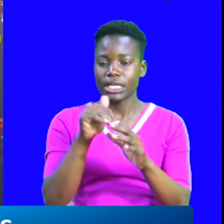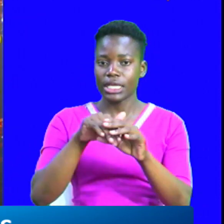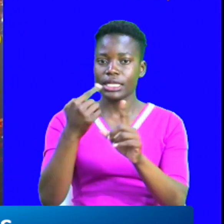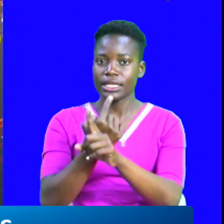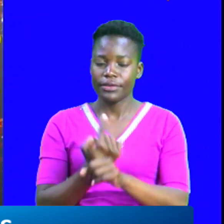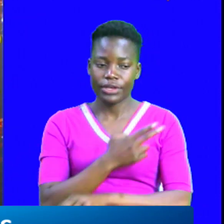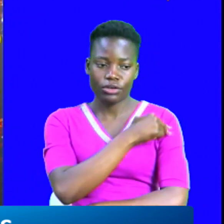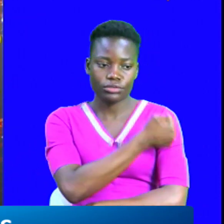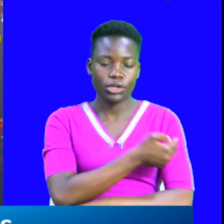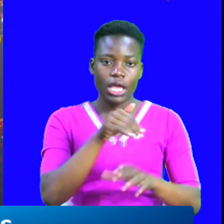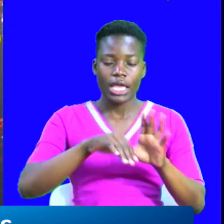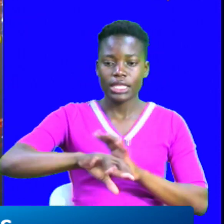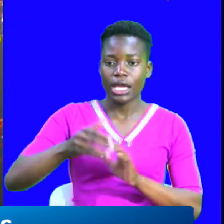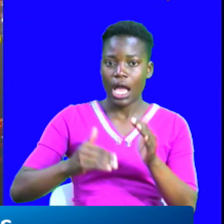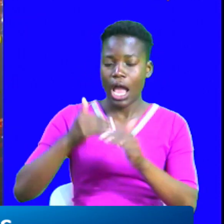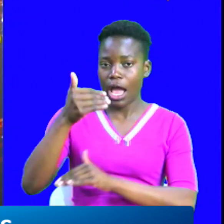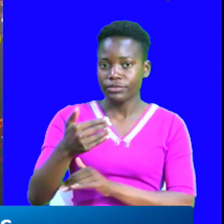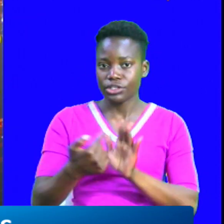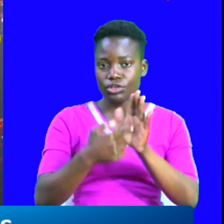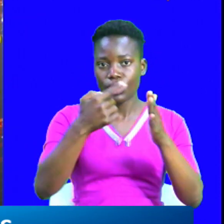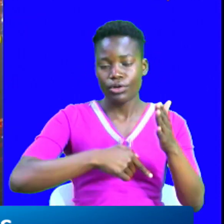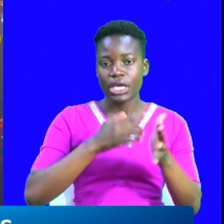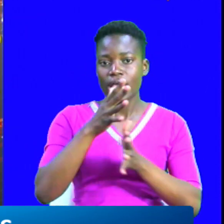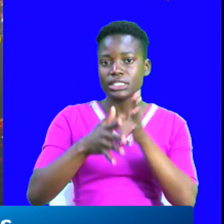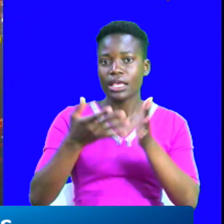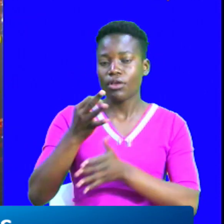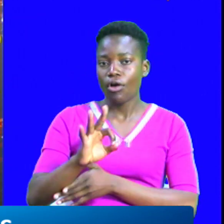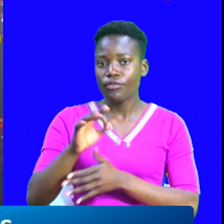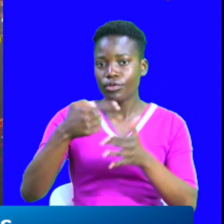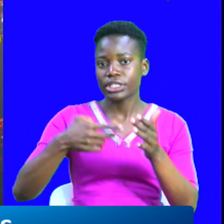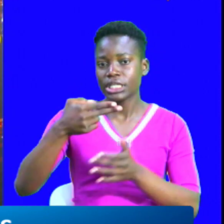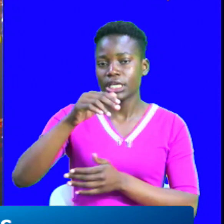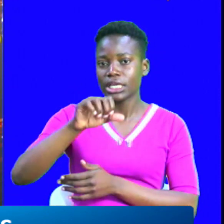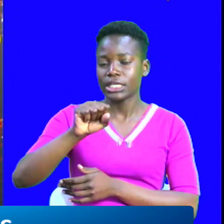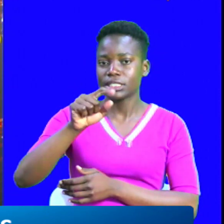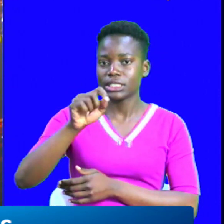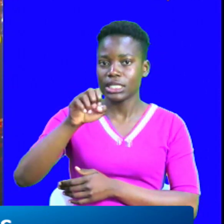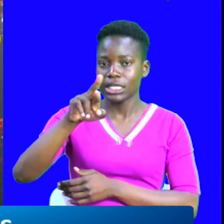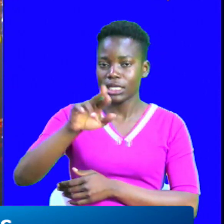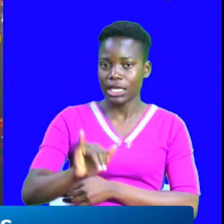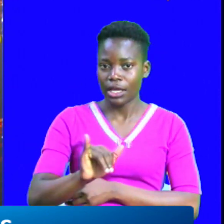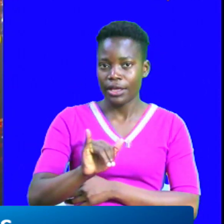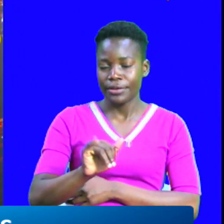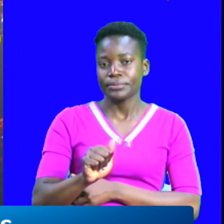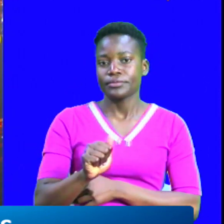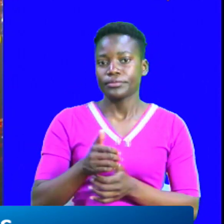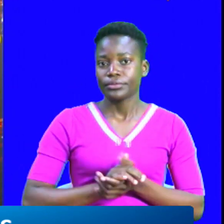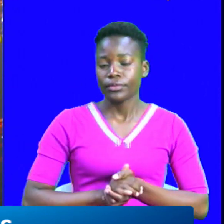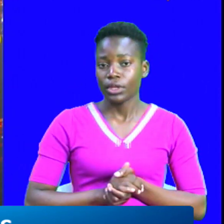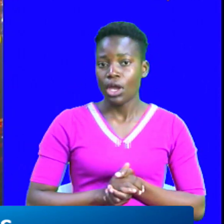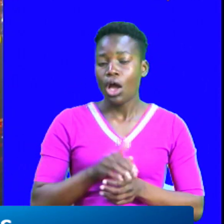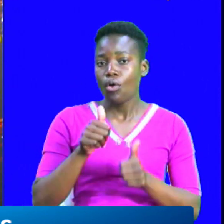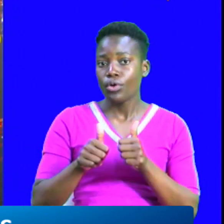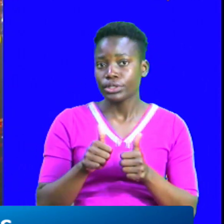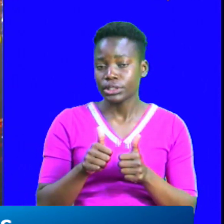hospitals in the county after exhibiting symptoms of a mysterious disease that left them with a slight paralysis on